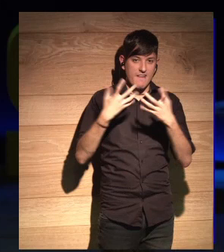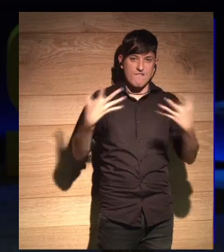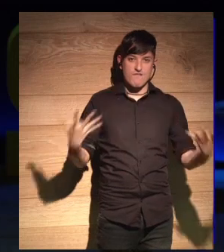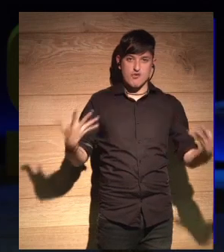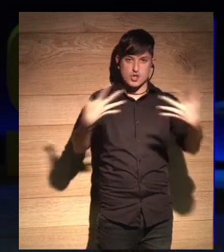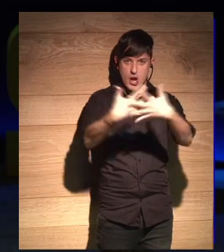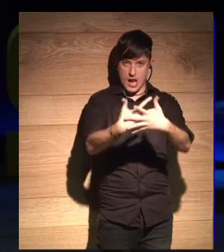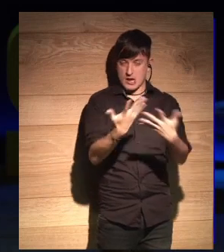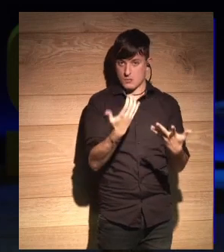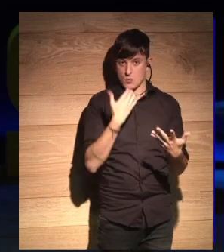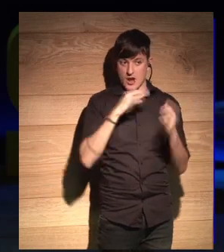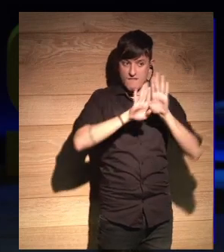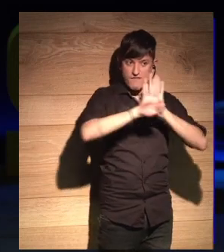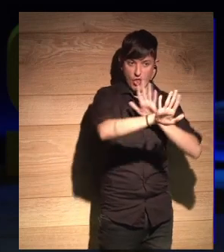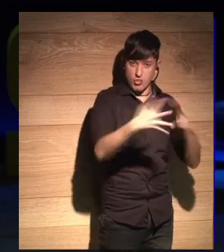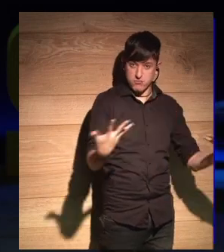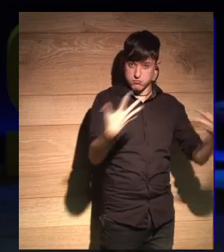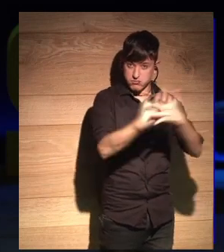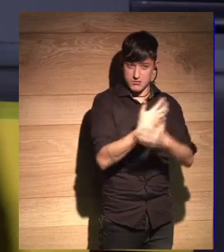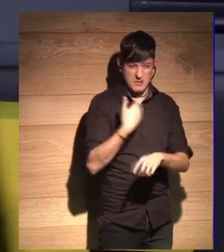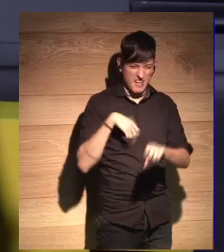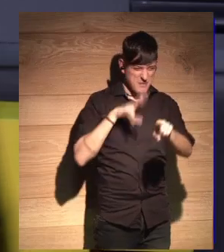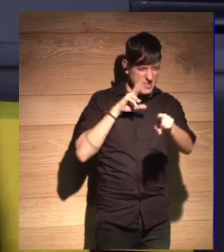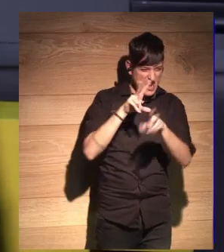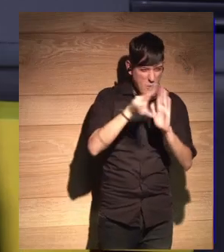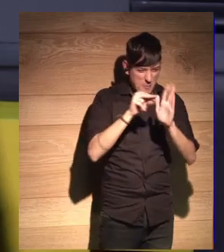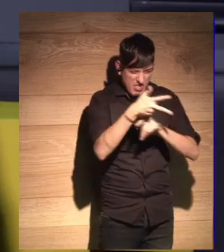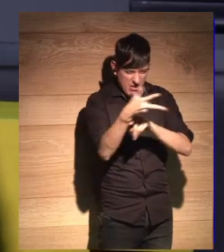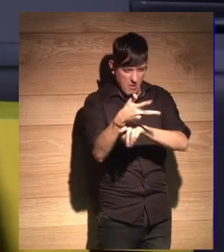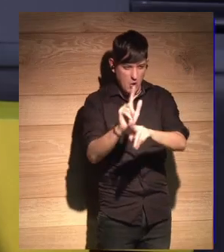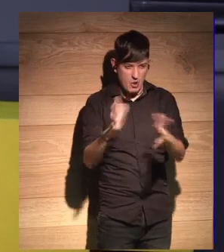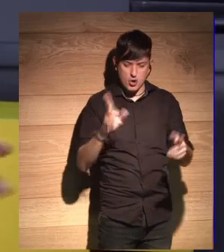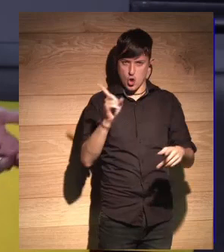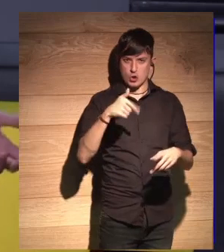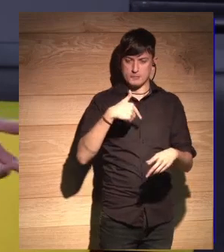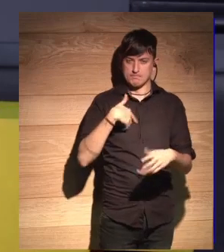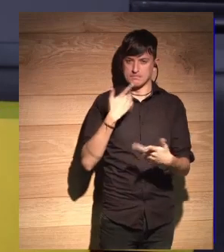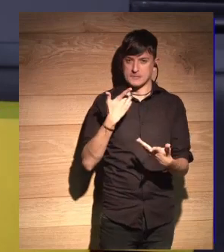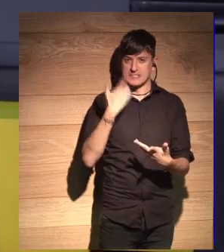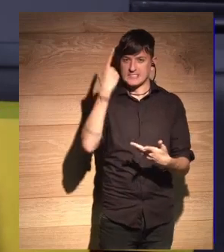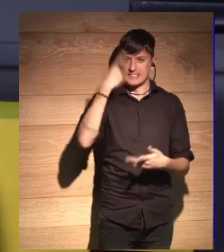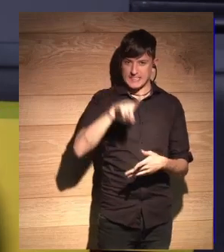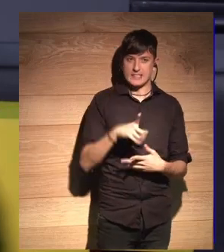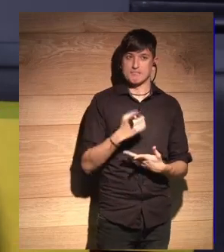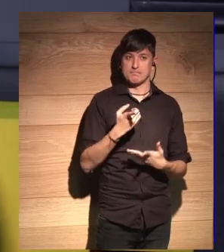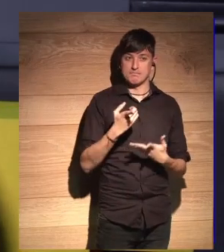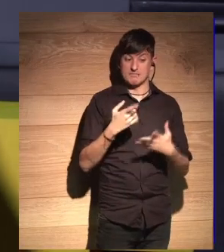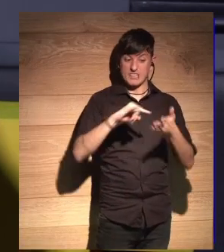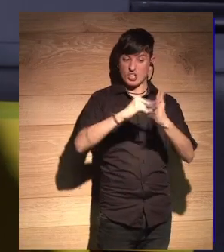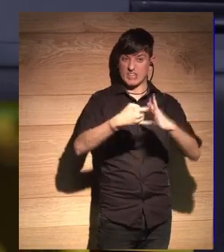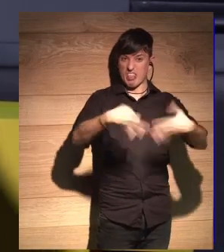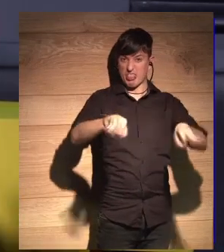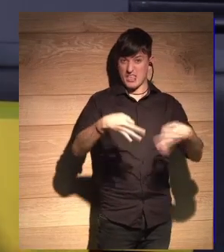my God, he uses video, that's so amazing. It's like, no, I mean, I knew how simple the technology was, hiding it, but some people really did. They